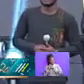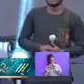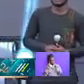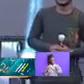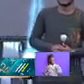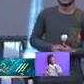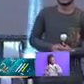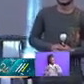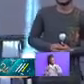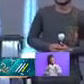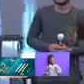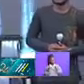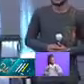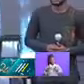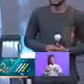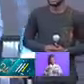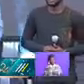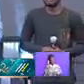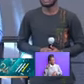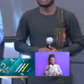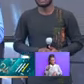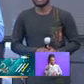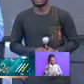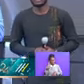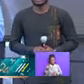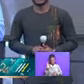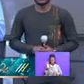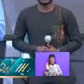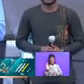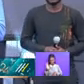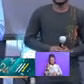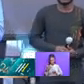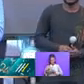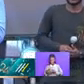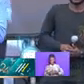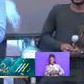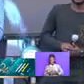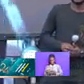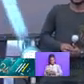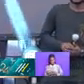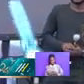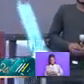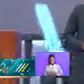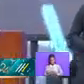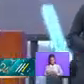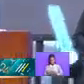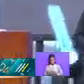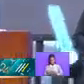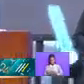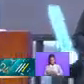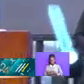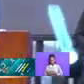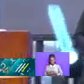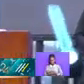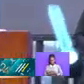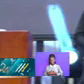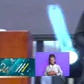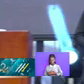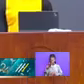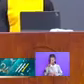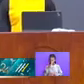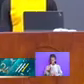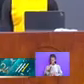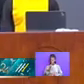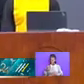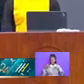me there is no RMA fast baby there is no RMA first baby that will